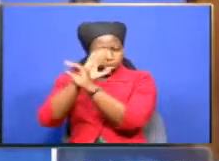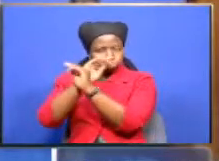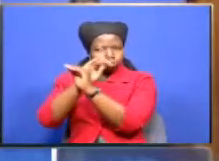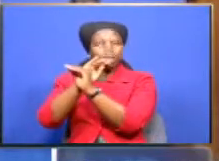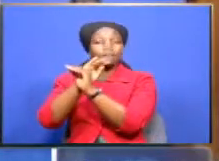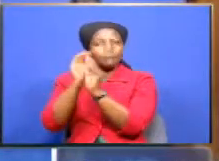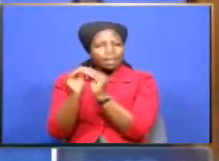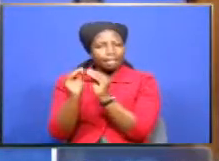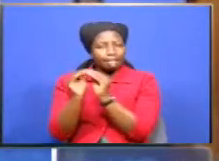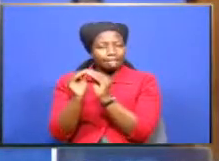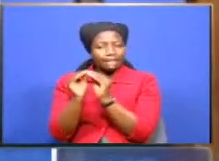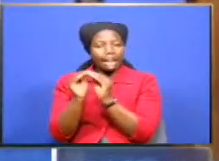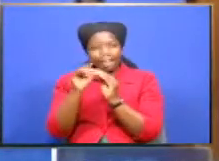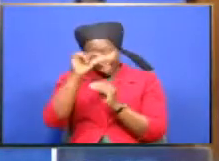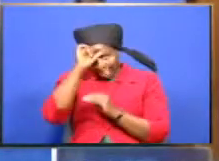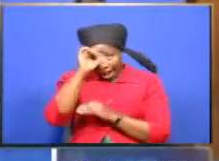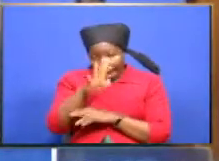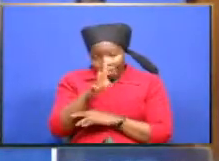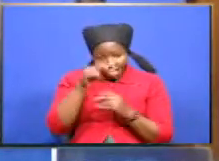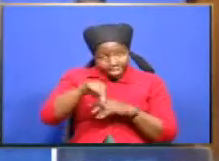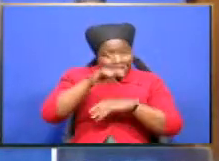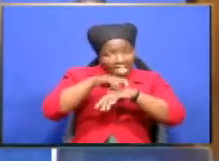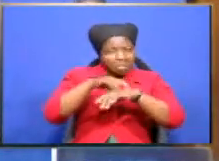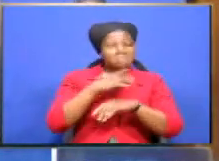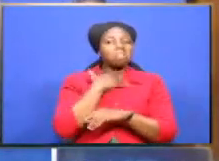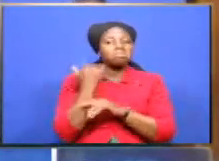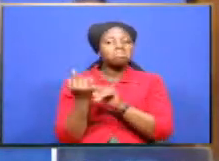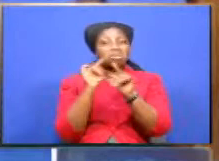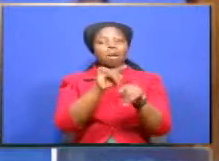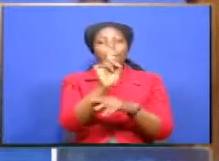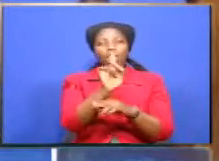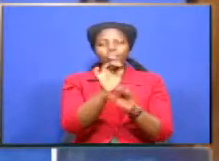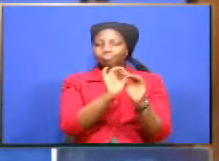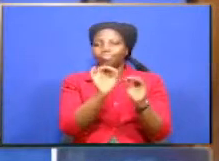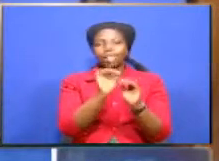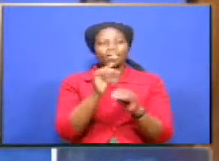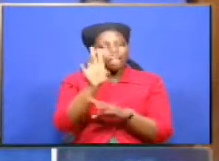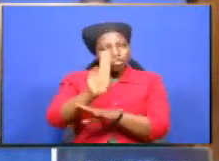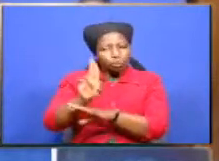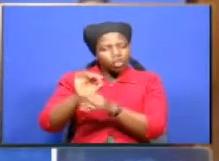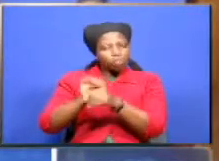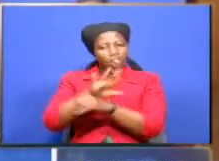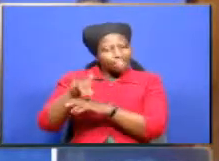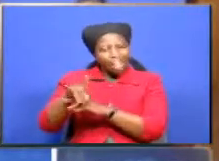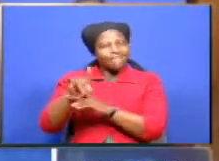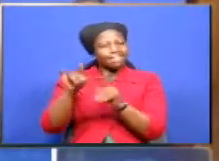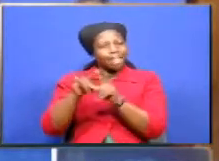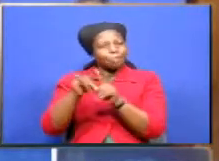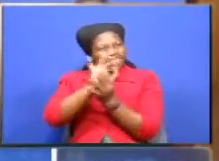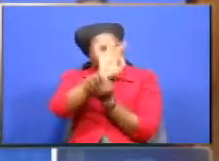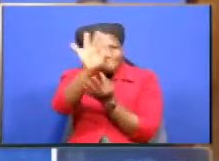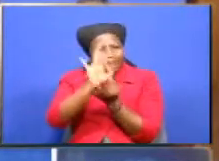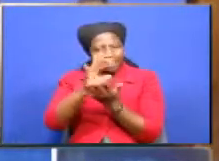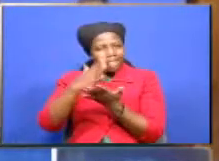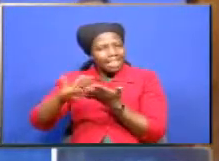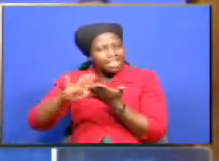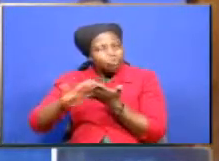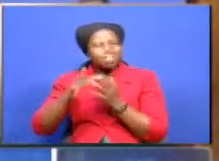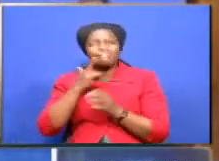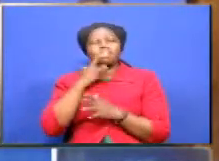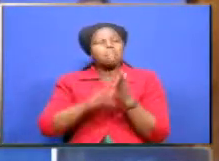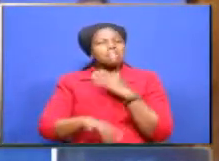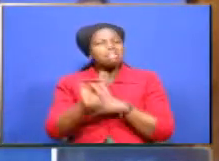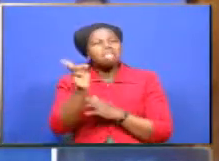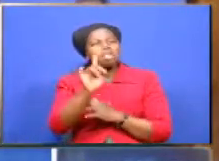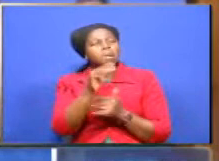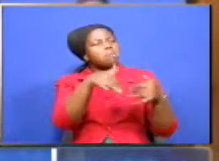no governor at this point in time will want to come to Nairobi. They'll use COVID-19 as a perfect excuse. They'll first of all say that Nairobi has been cordoned